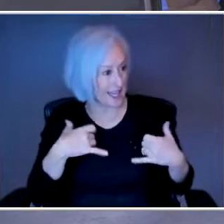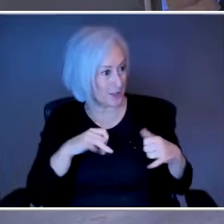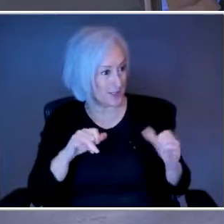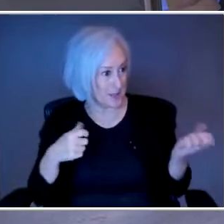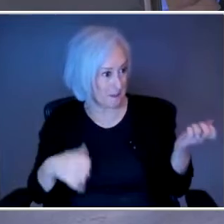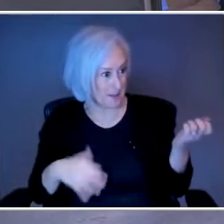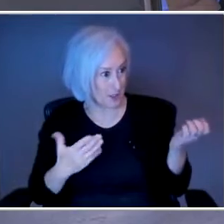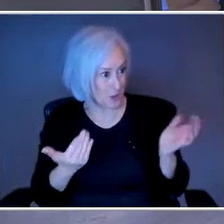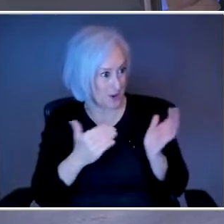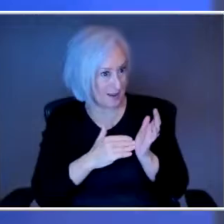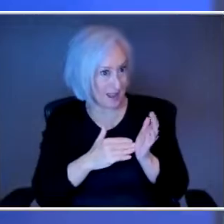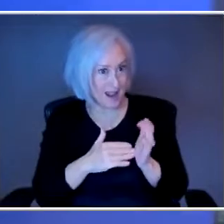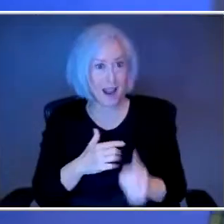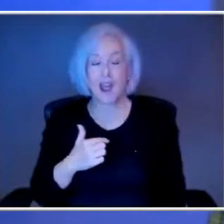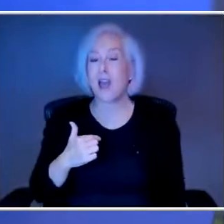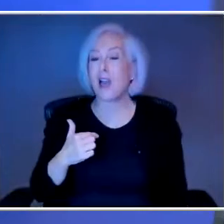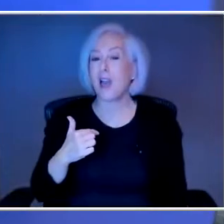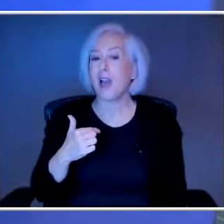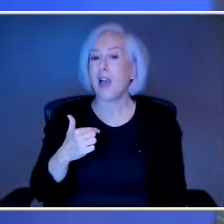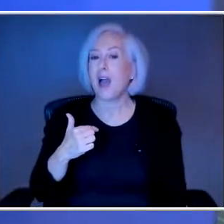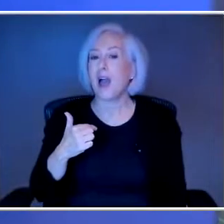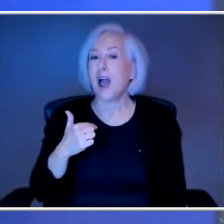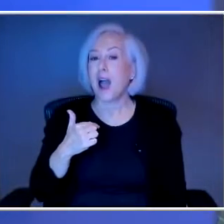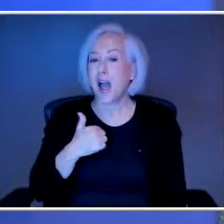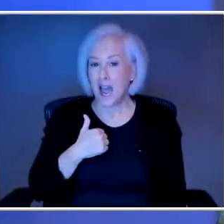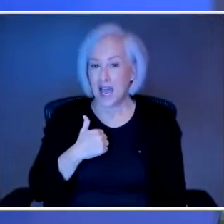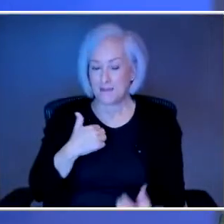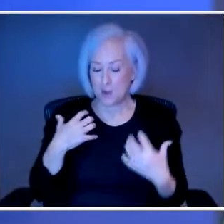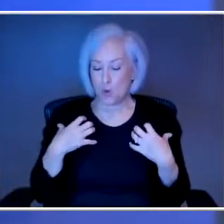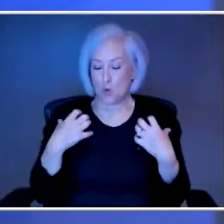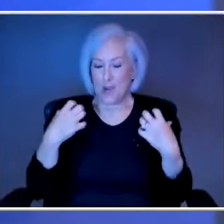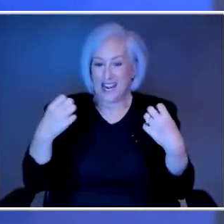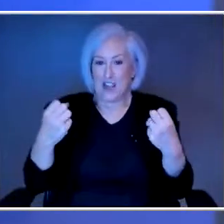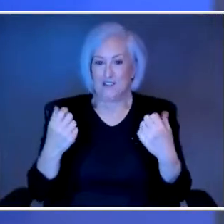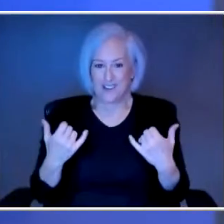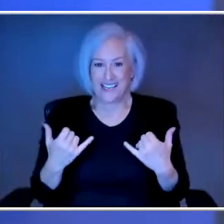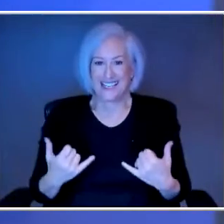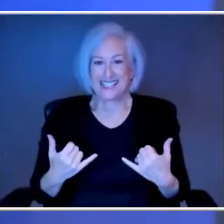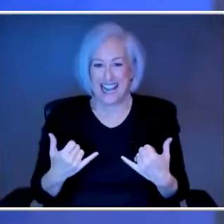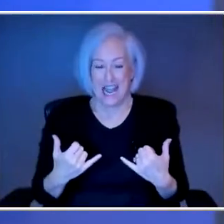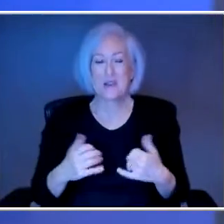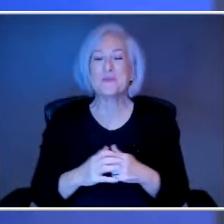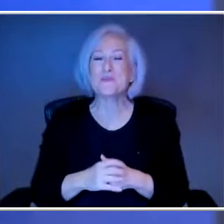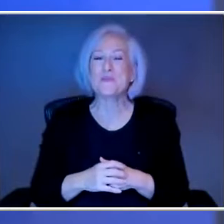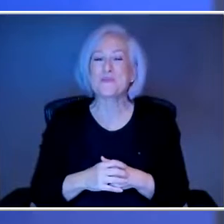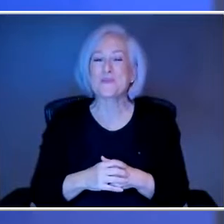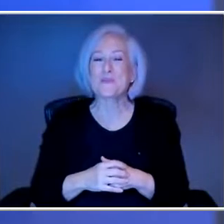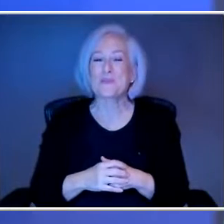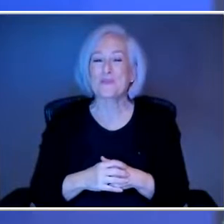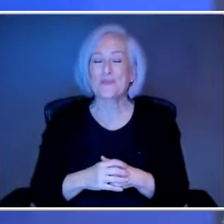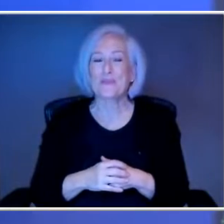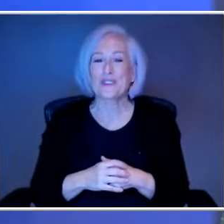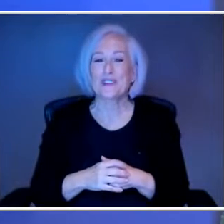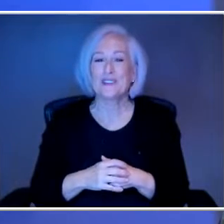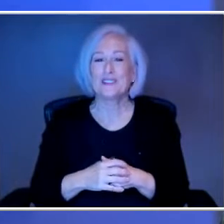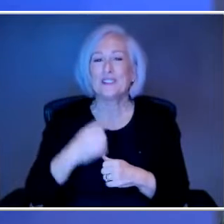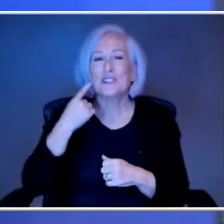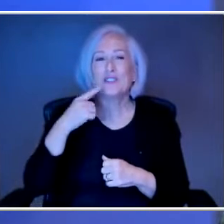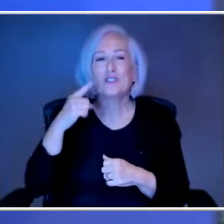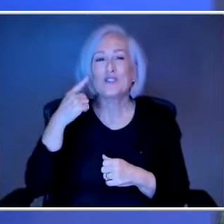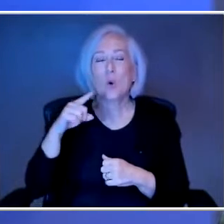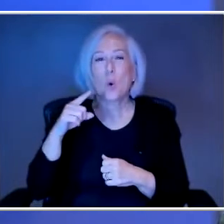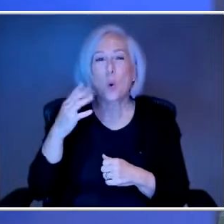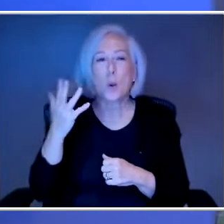Well, I'm I'm recovering. Let's put it that way. Because for